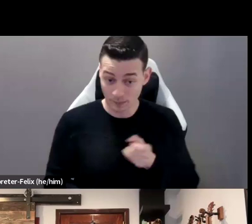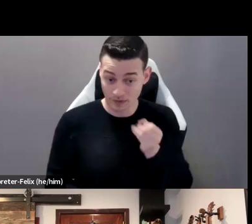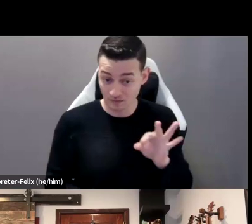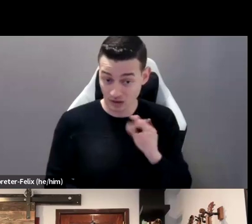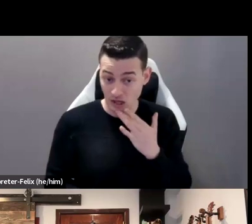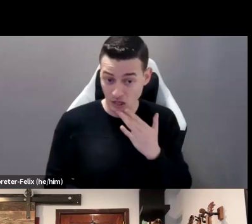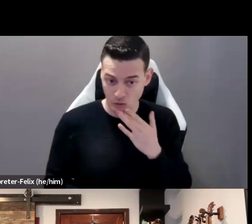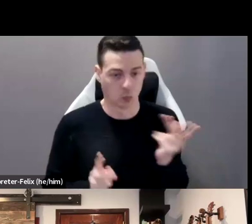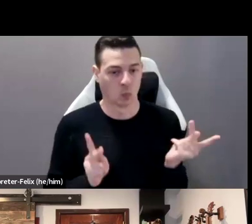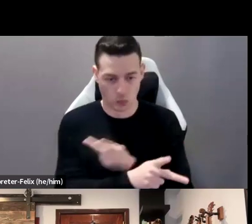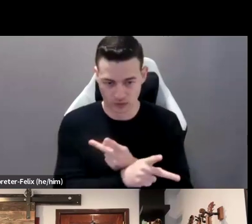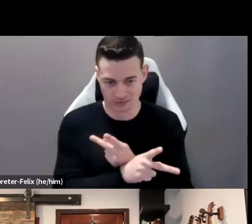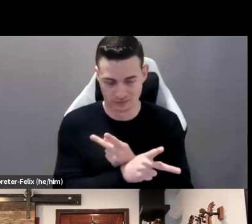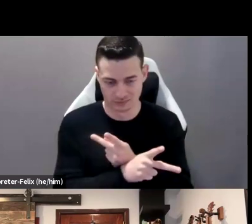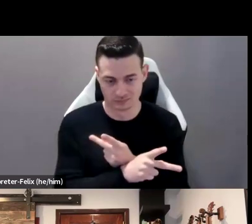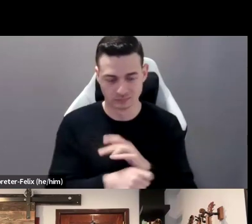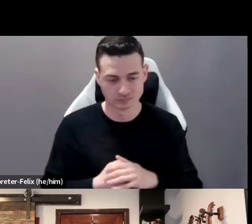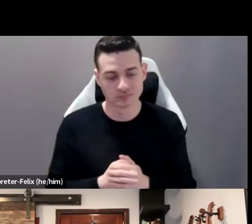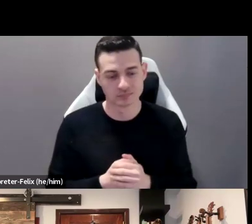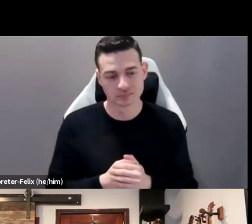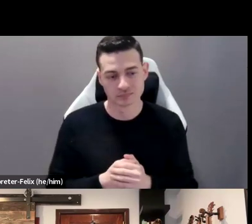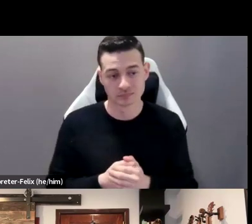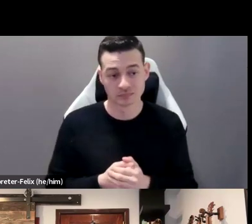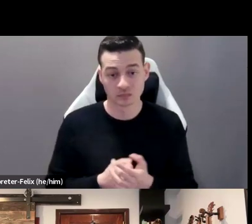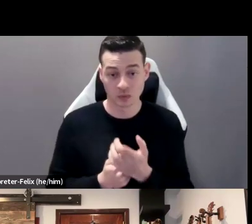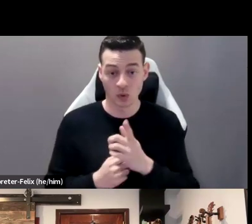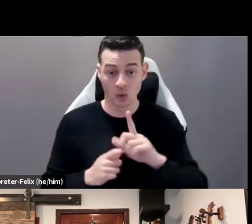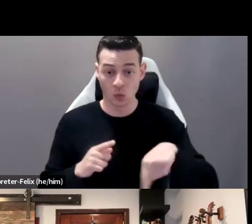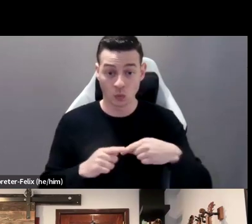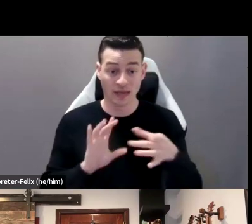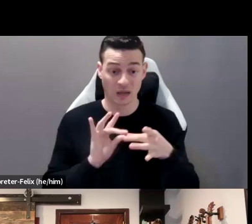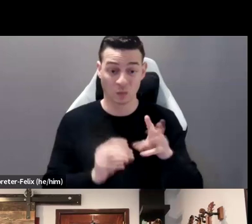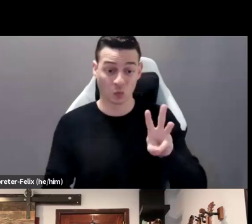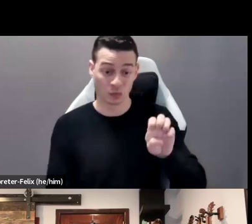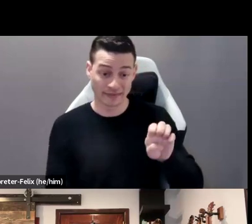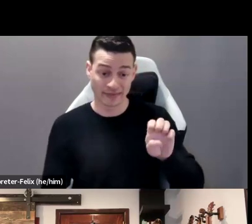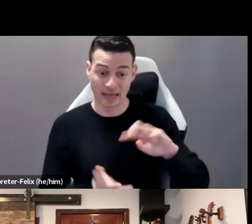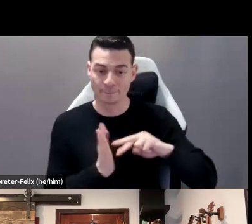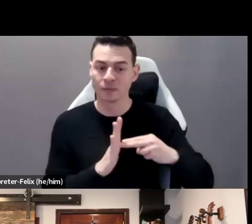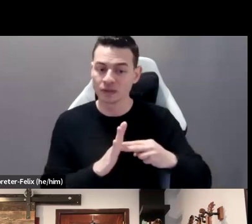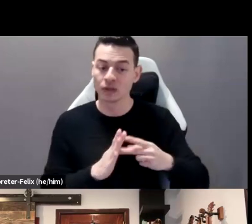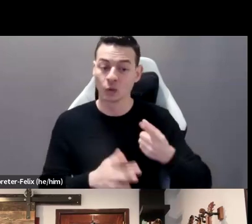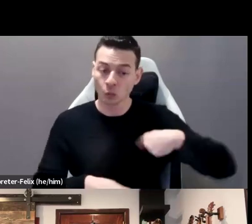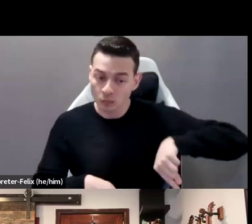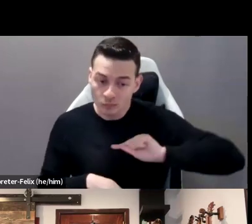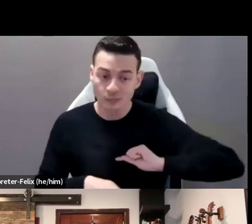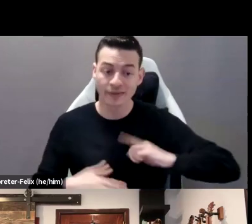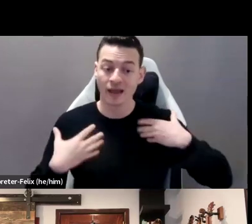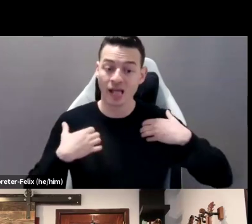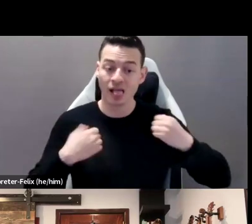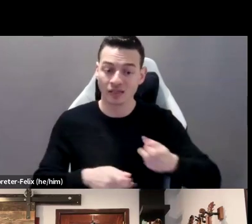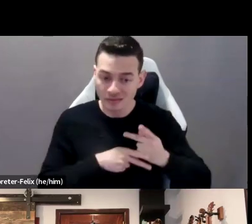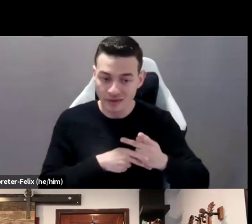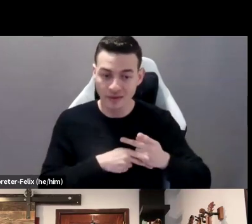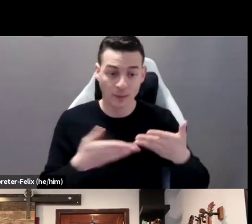So whenever we are able to provide, we as in medicine and healthcare and public health, we are able to provide the just care for the